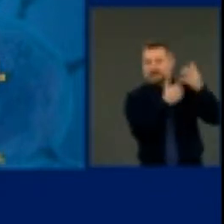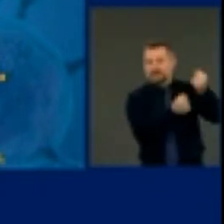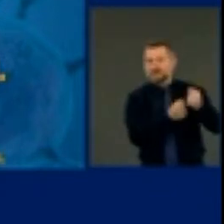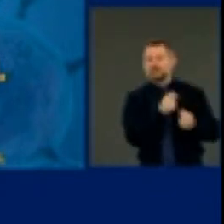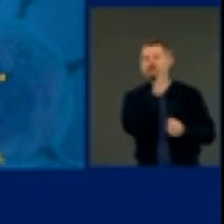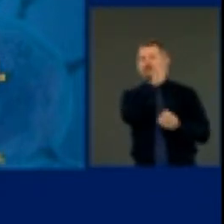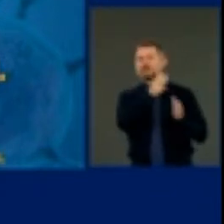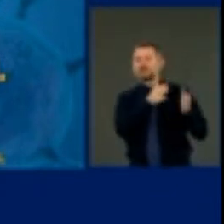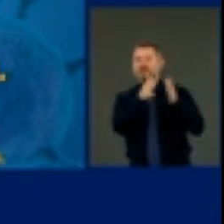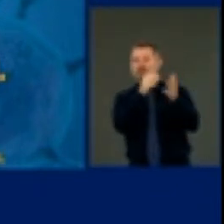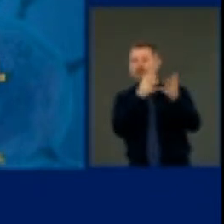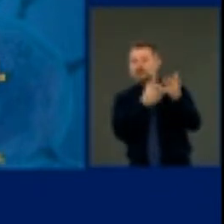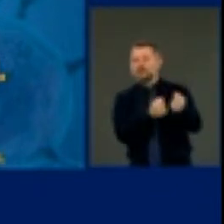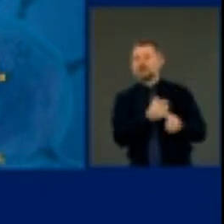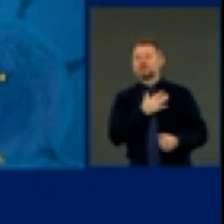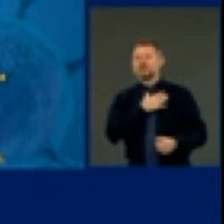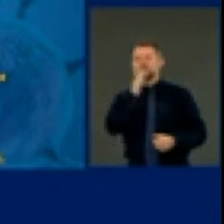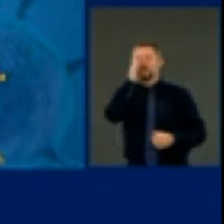their future.